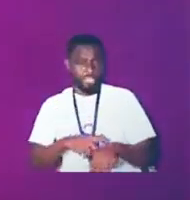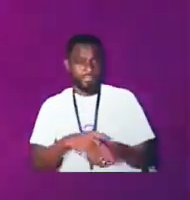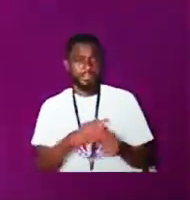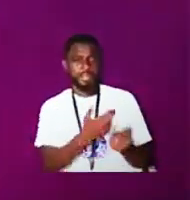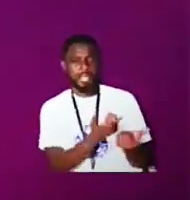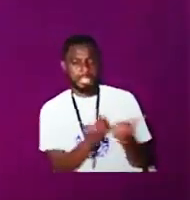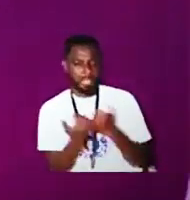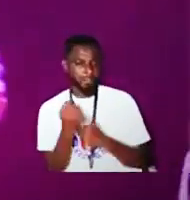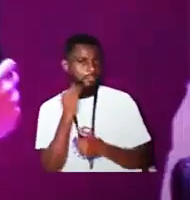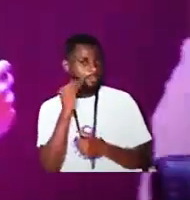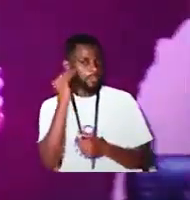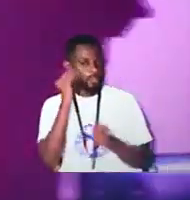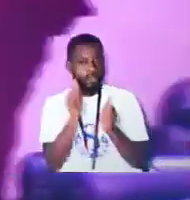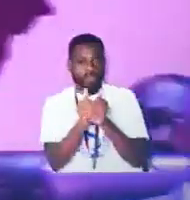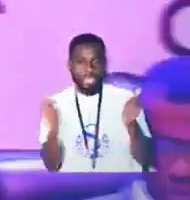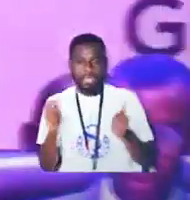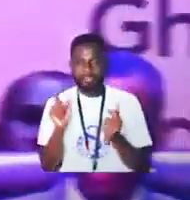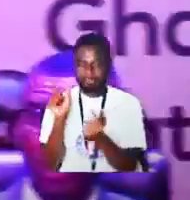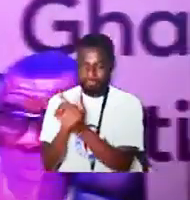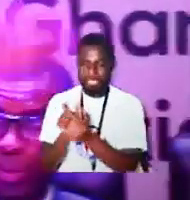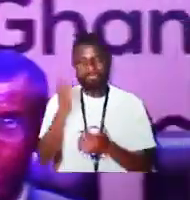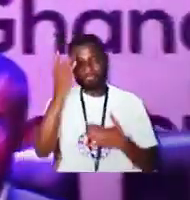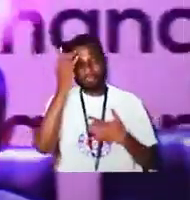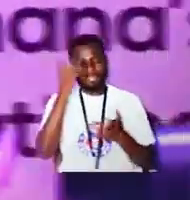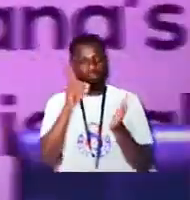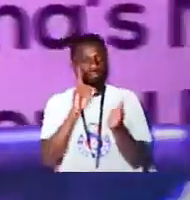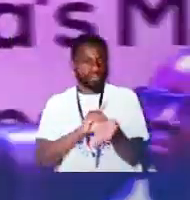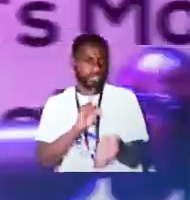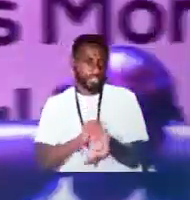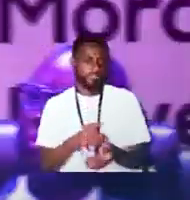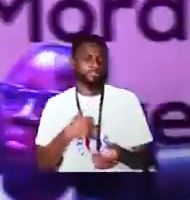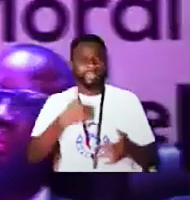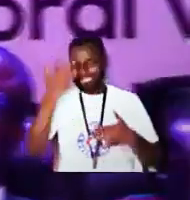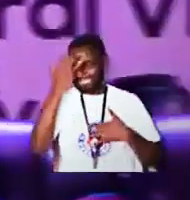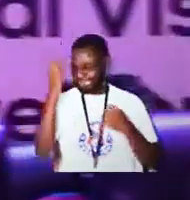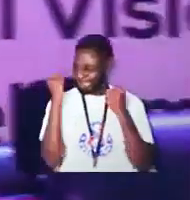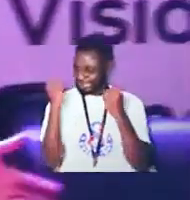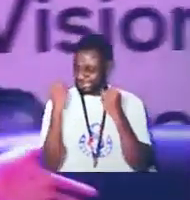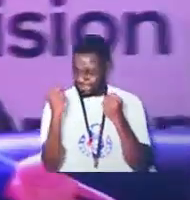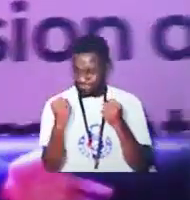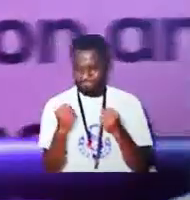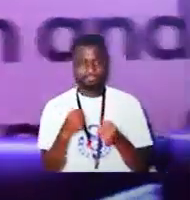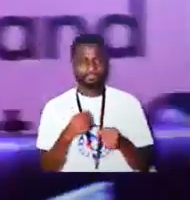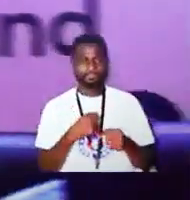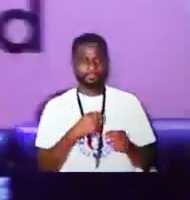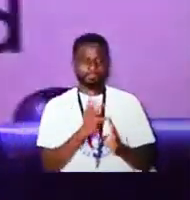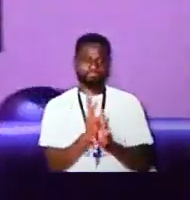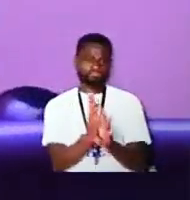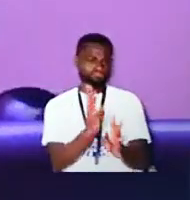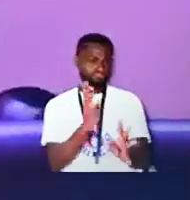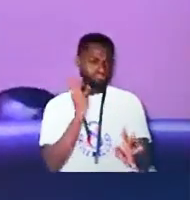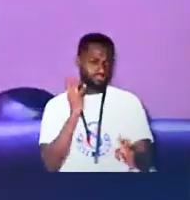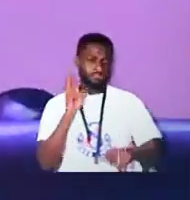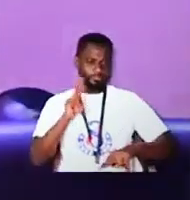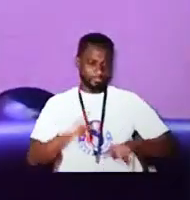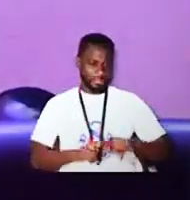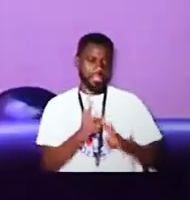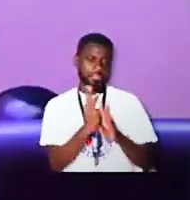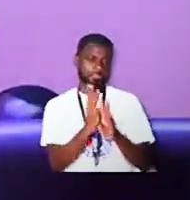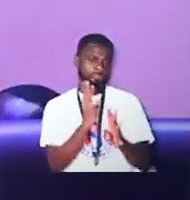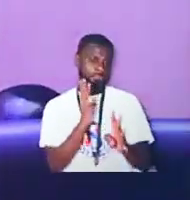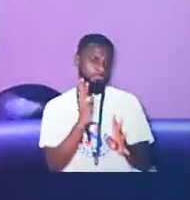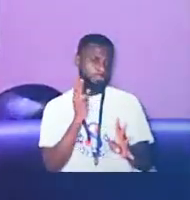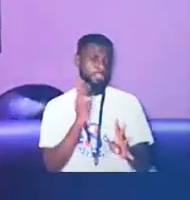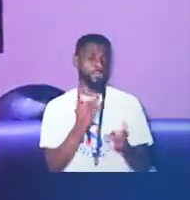seeing the doctor. I was so sick, sitting in a queue waiting to go to